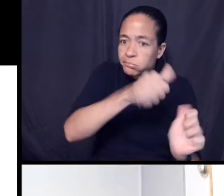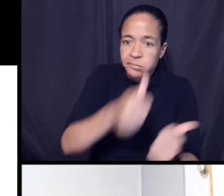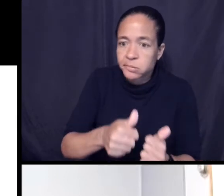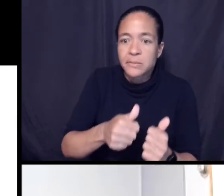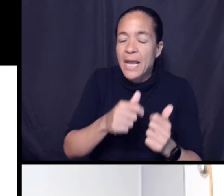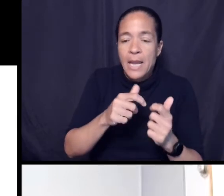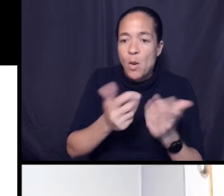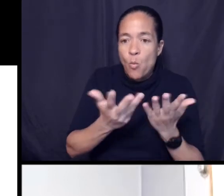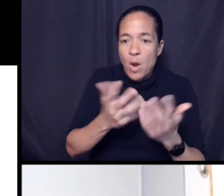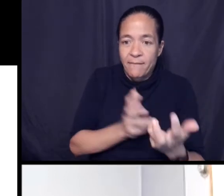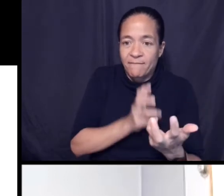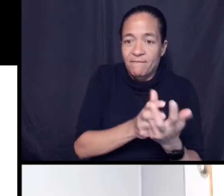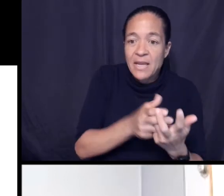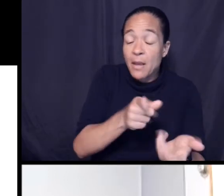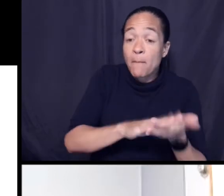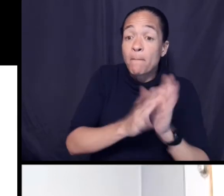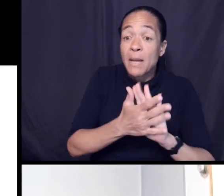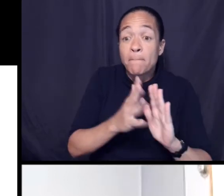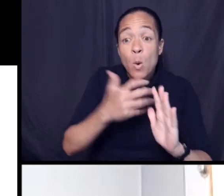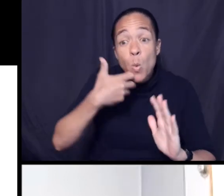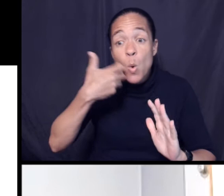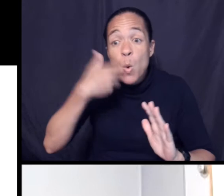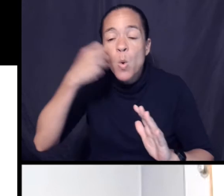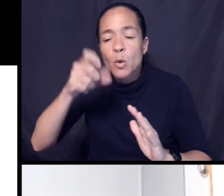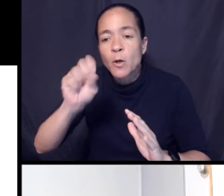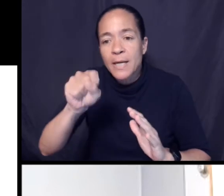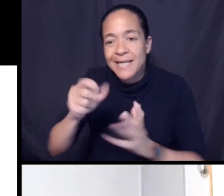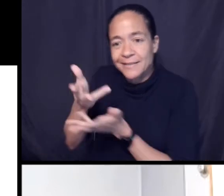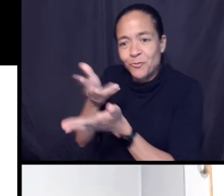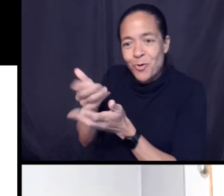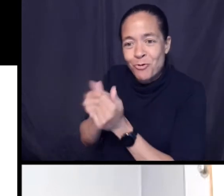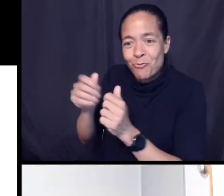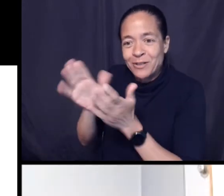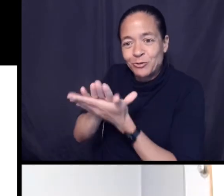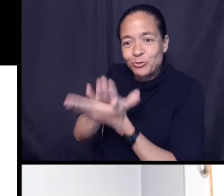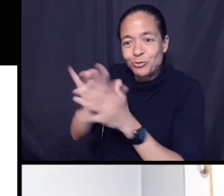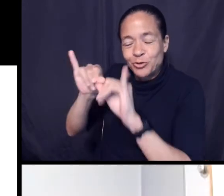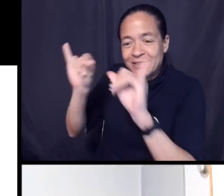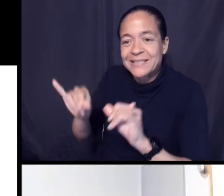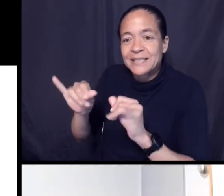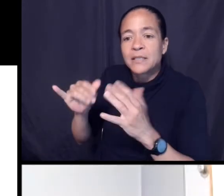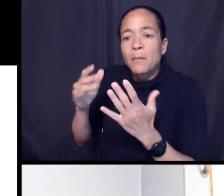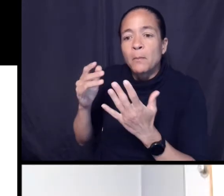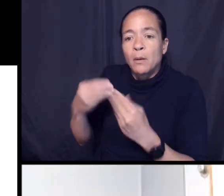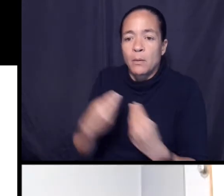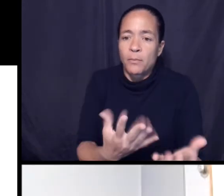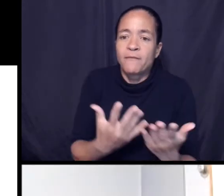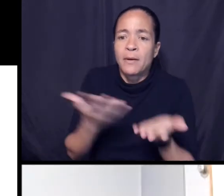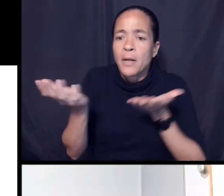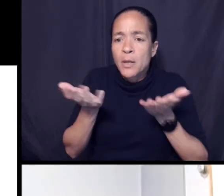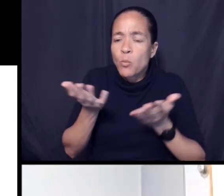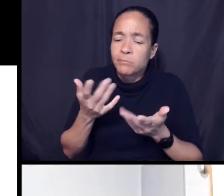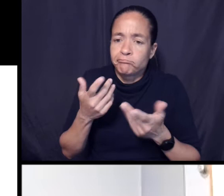to be addressed. And as the child grows older, certainly working with the school system in terms of what sort of assistance is